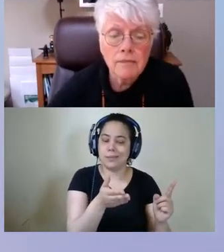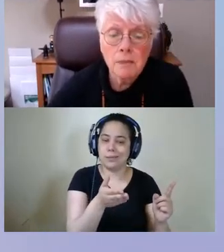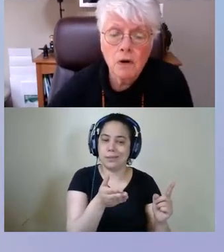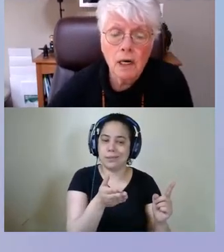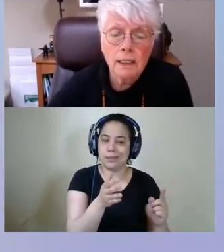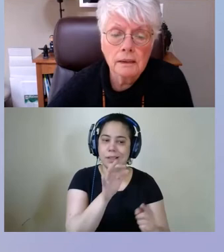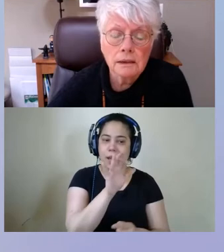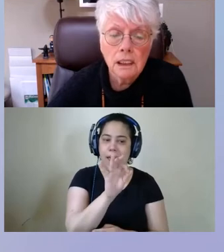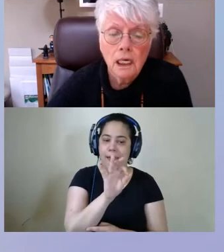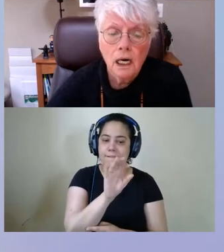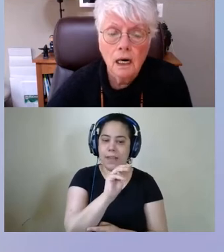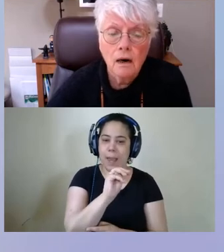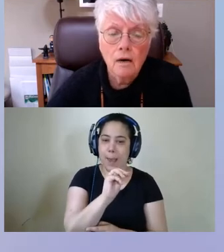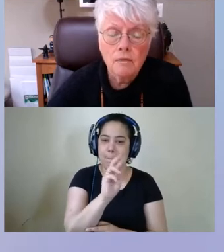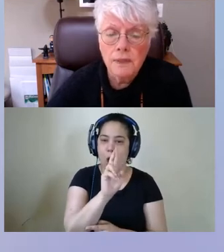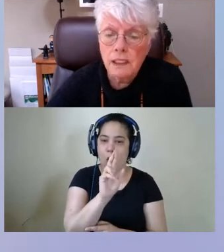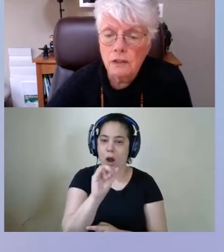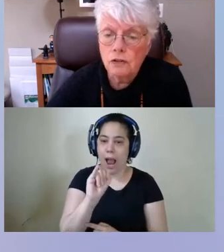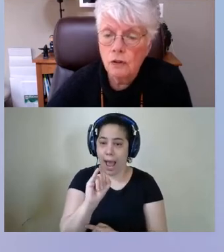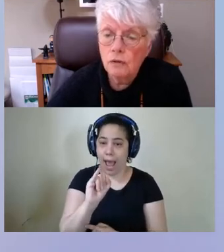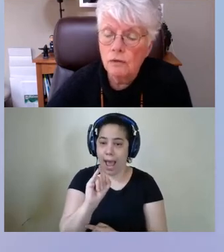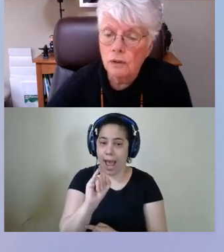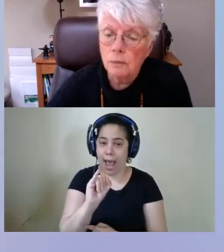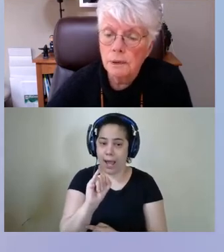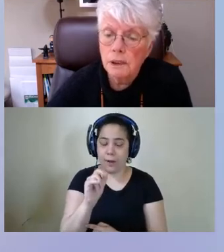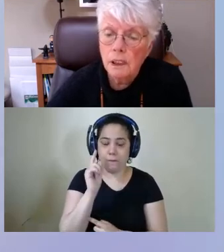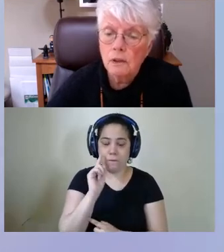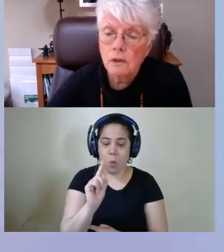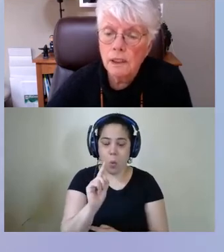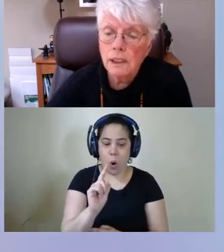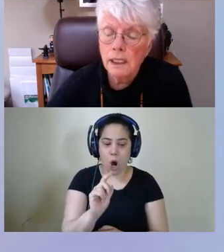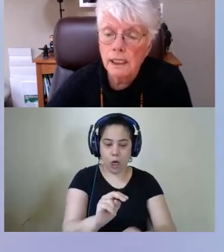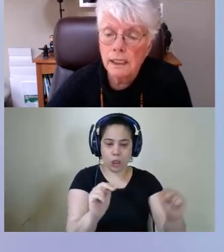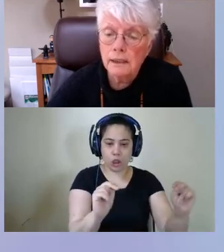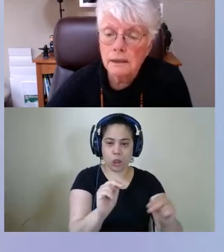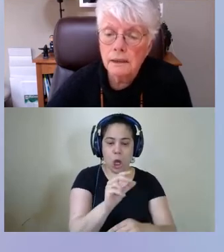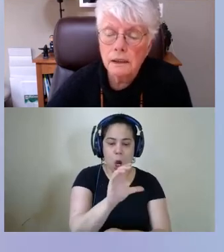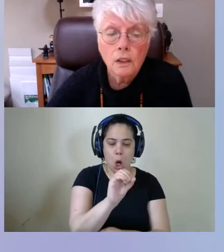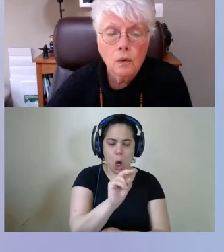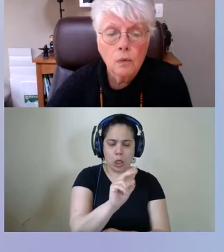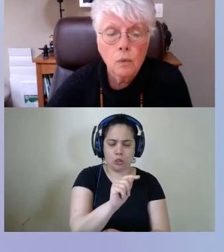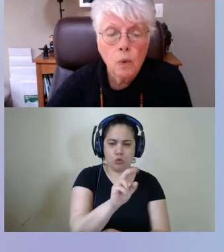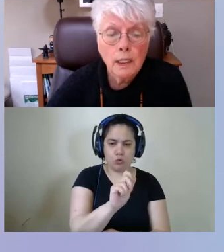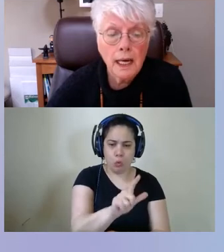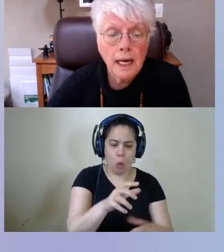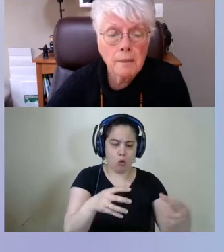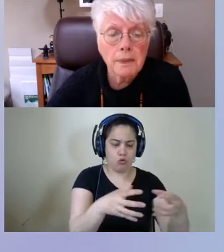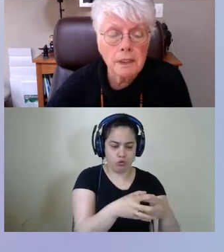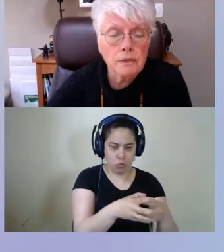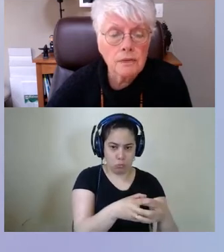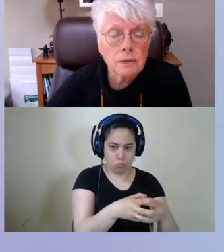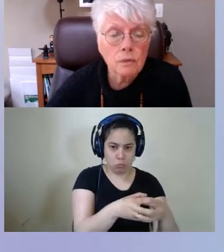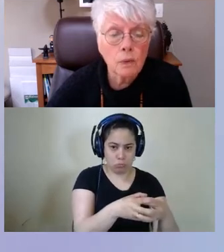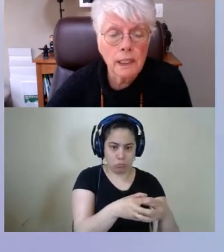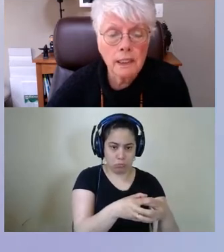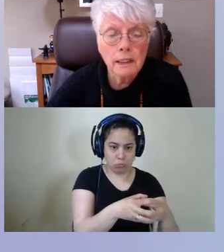a fMRI of the control group looking at what